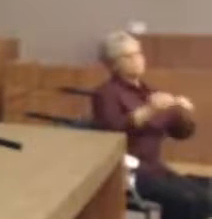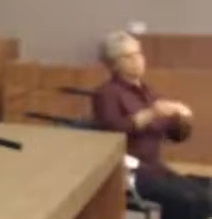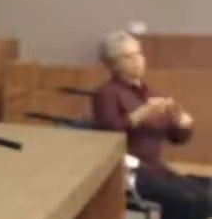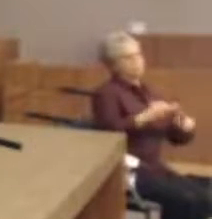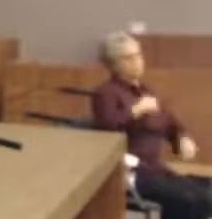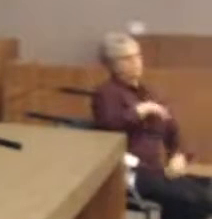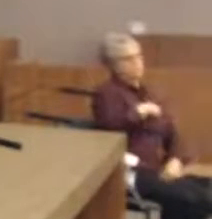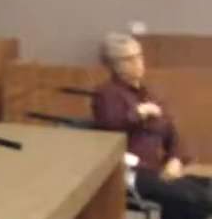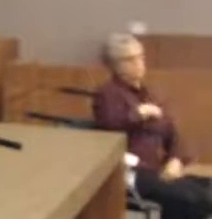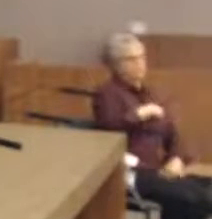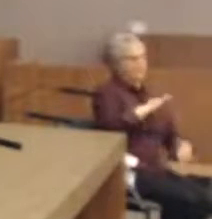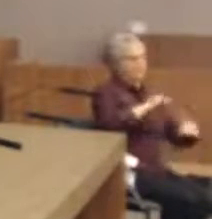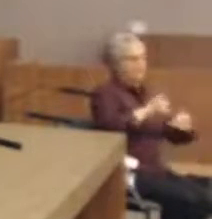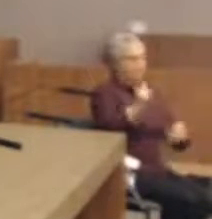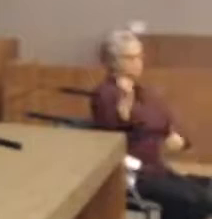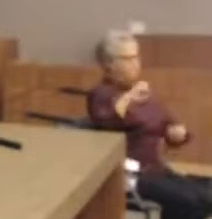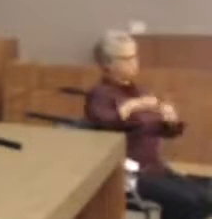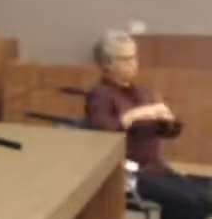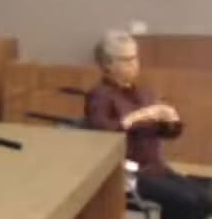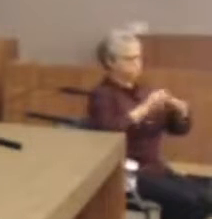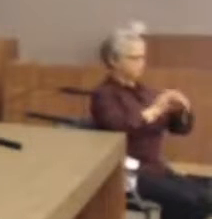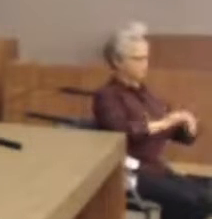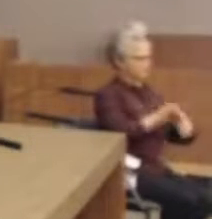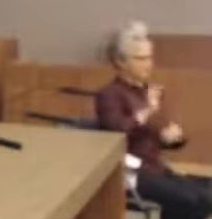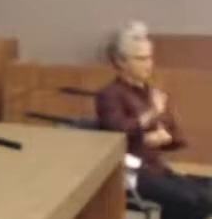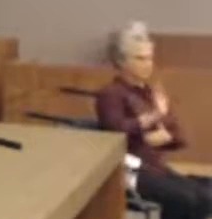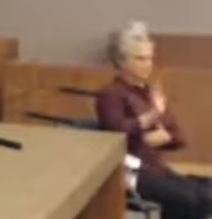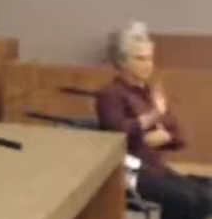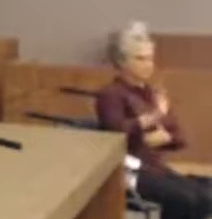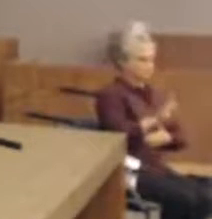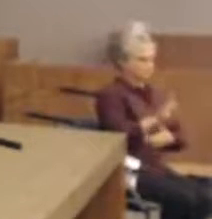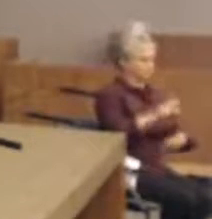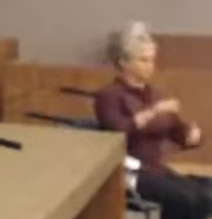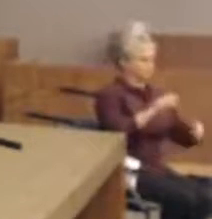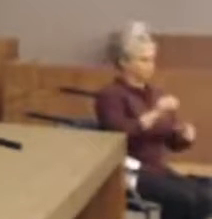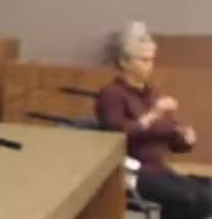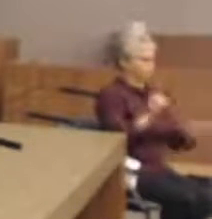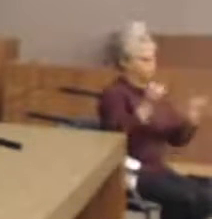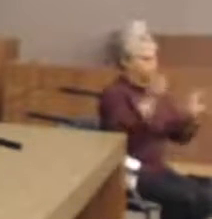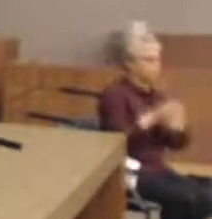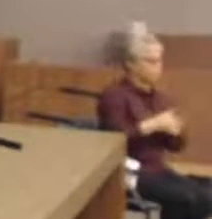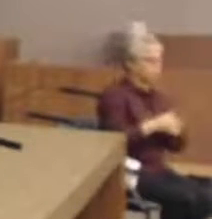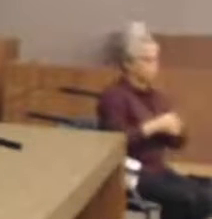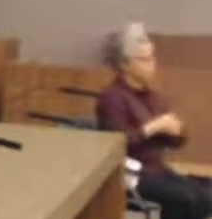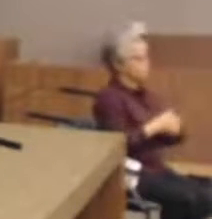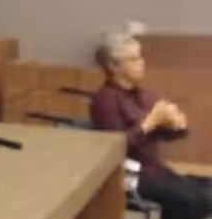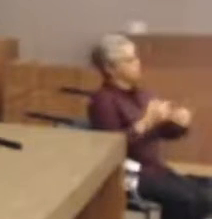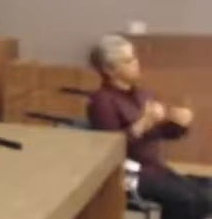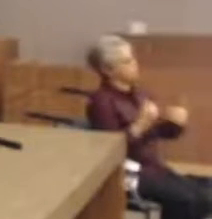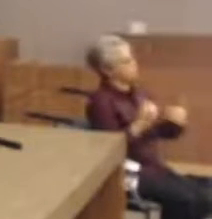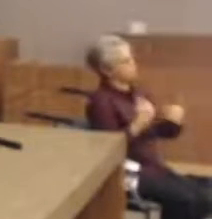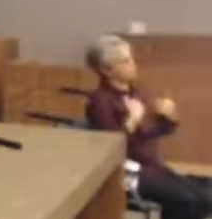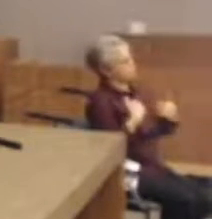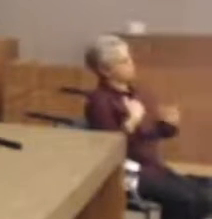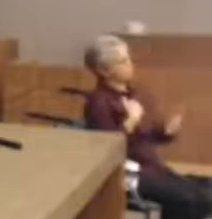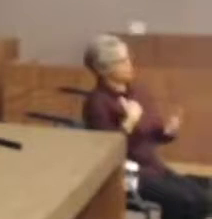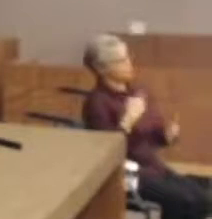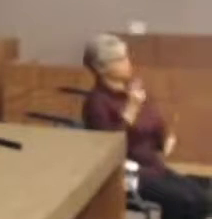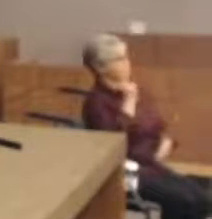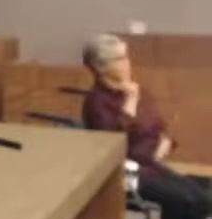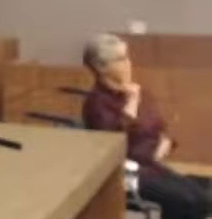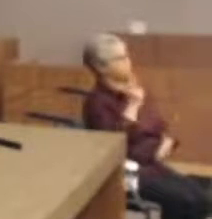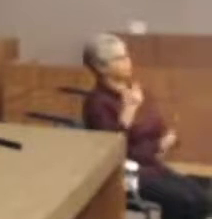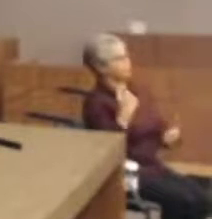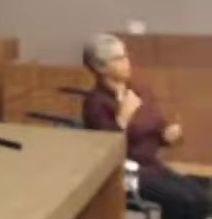that? We have had a victim that wants more and more stuff, right? Like every time we give them something, then